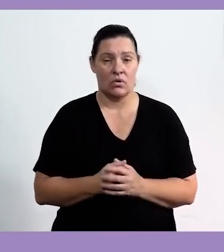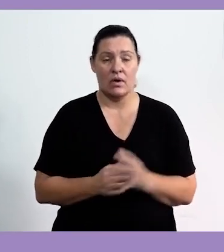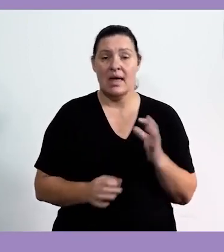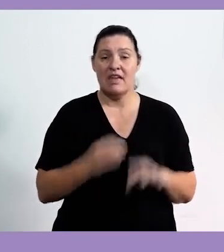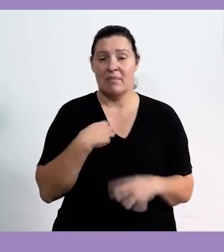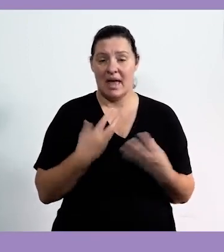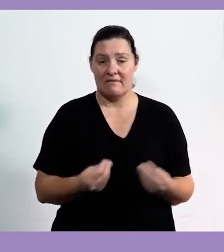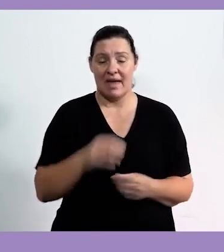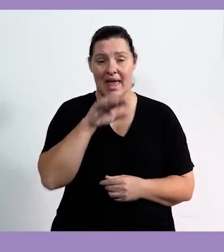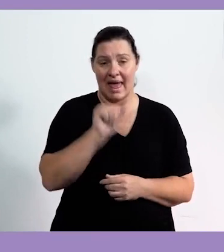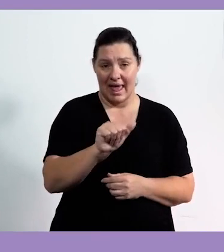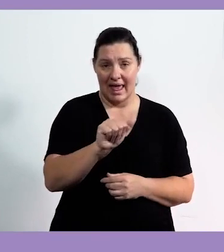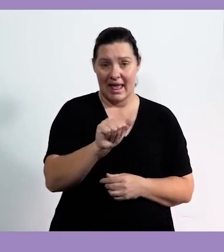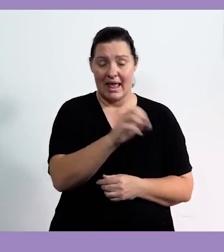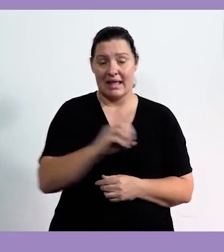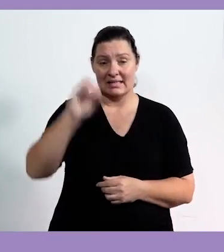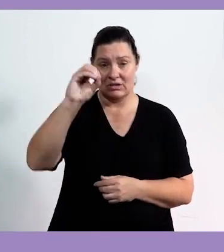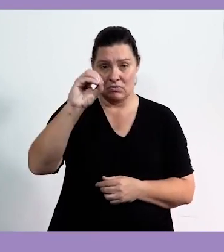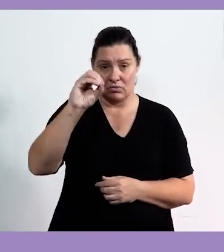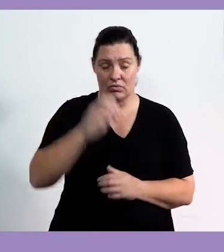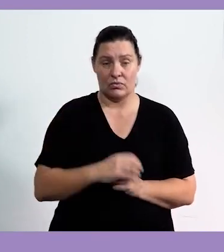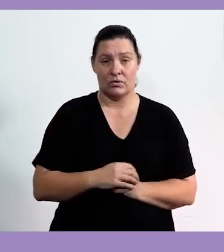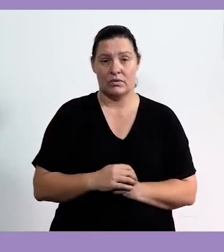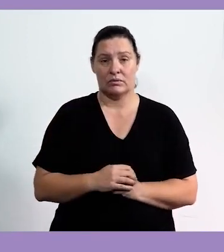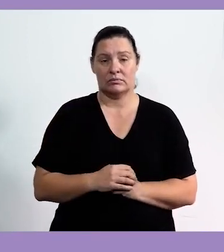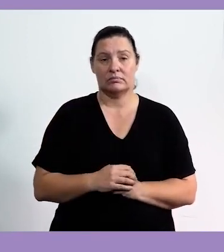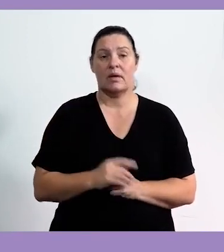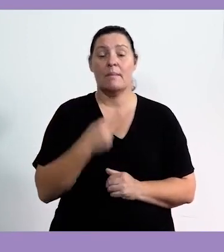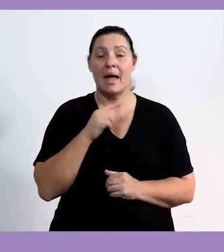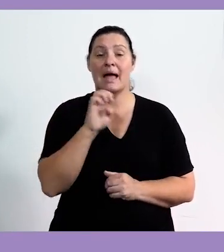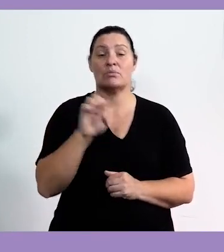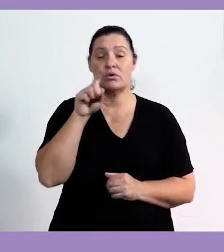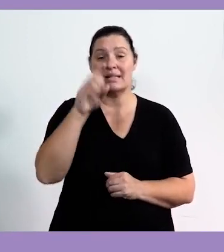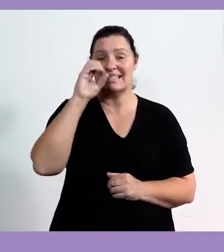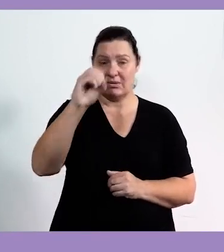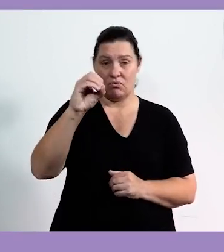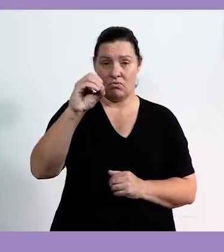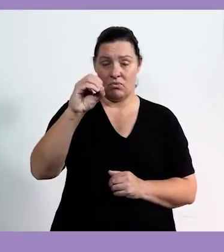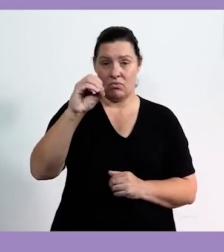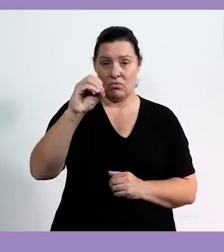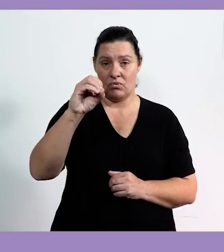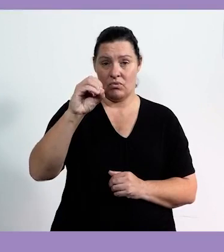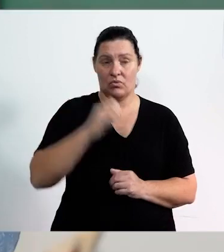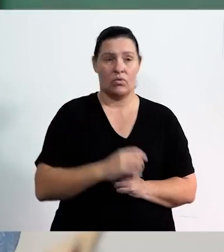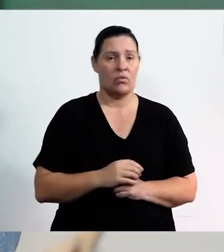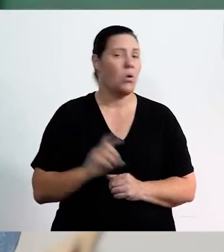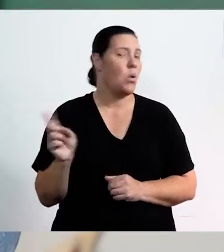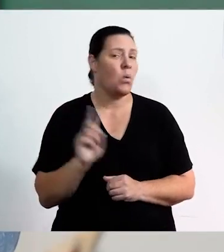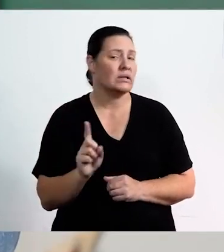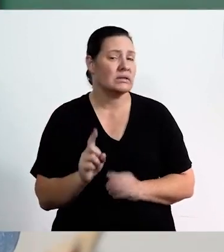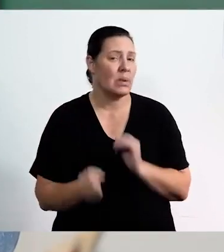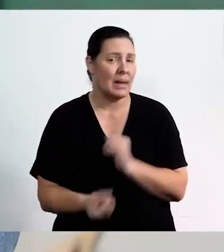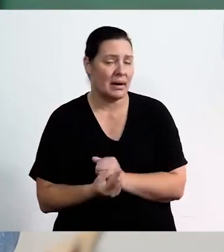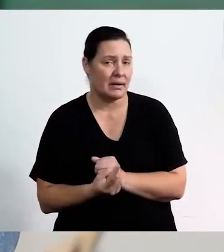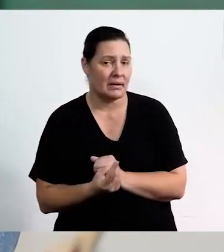So if I have a to the exponent 0, my exponent is a 0.